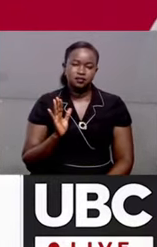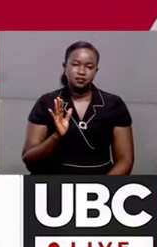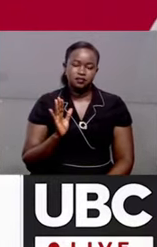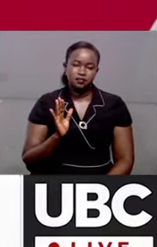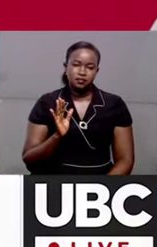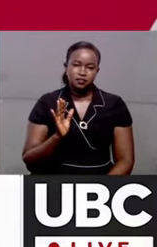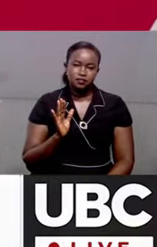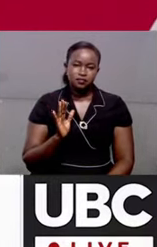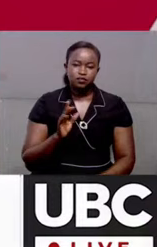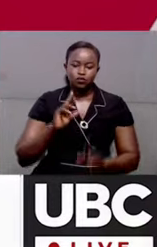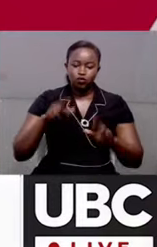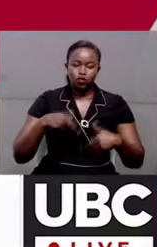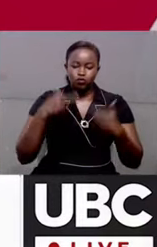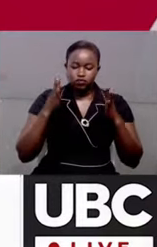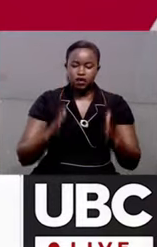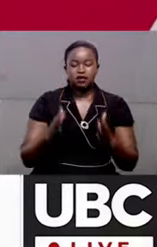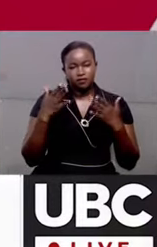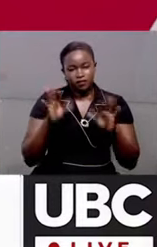by the contractors.